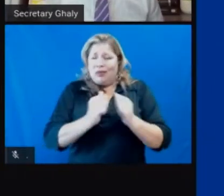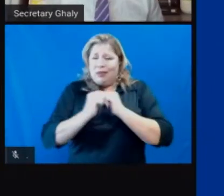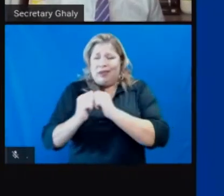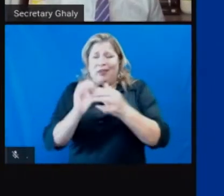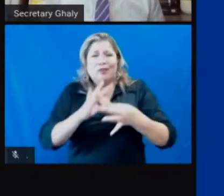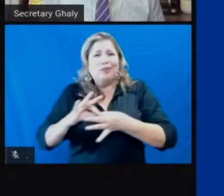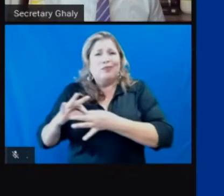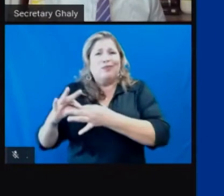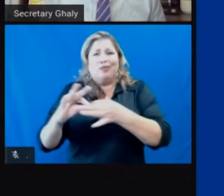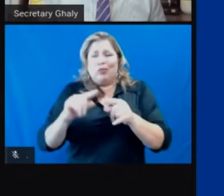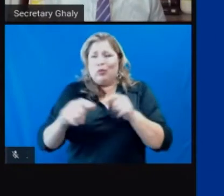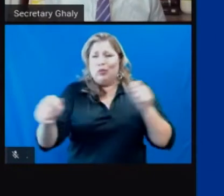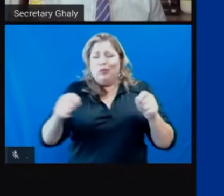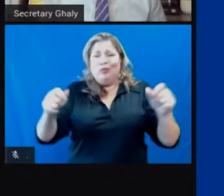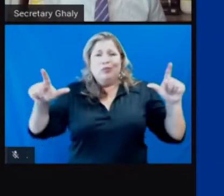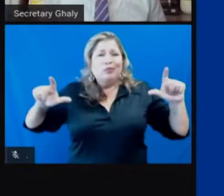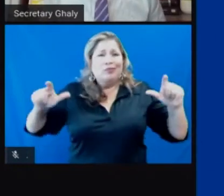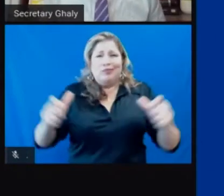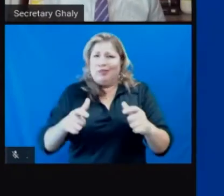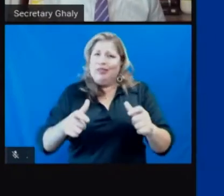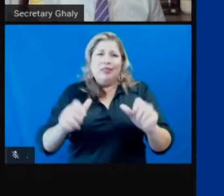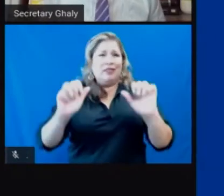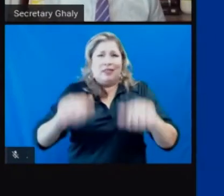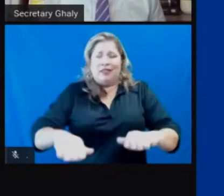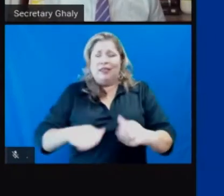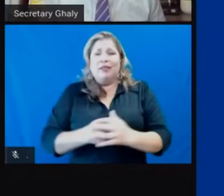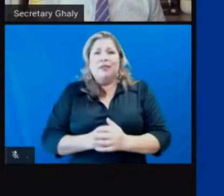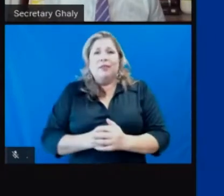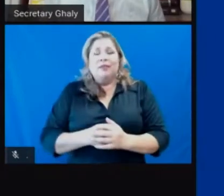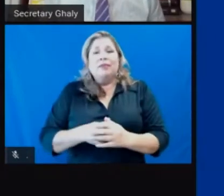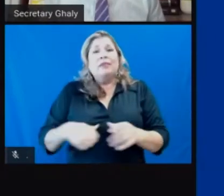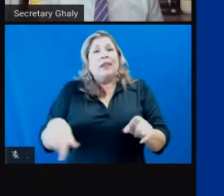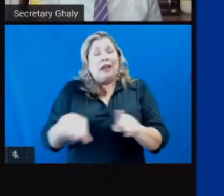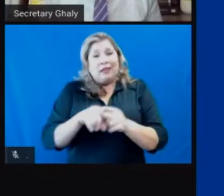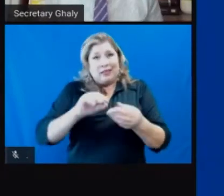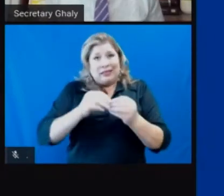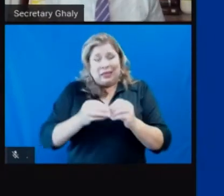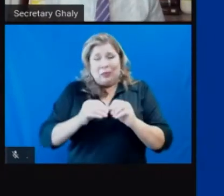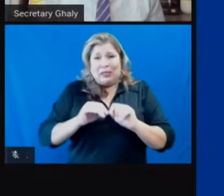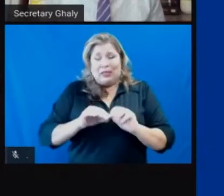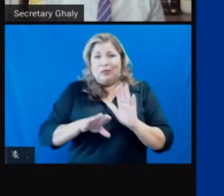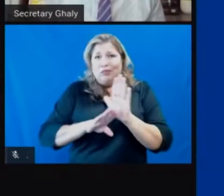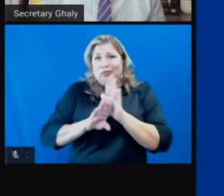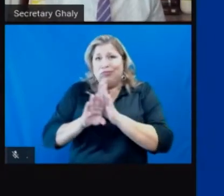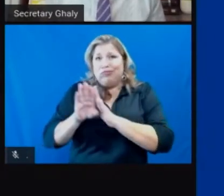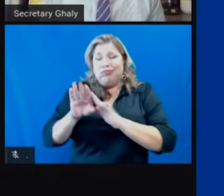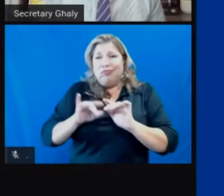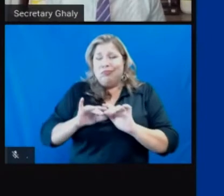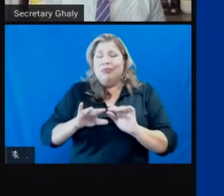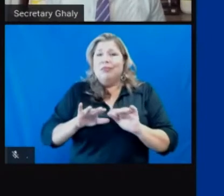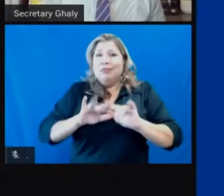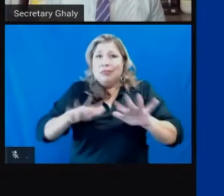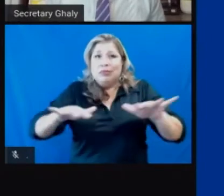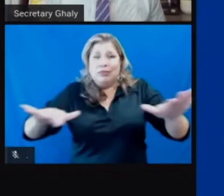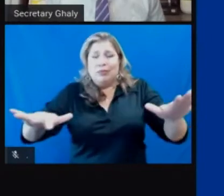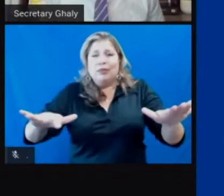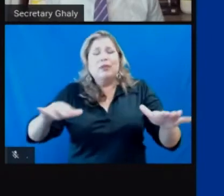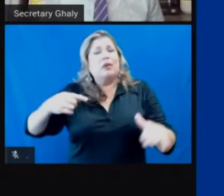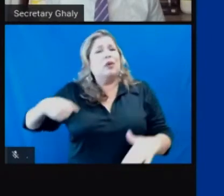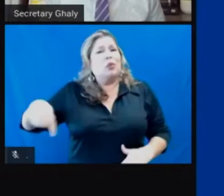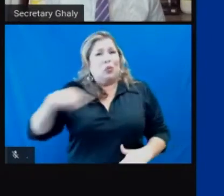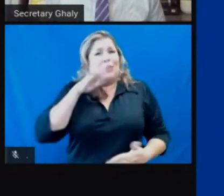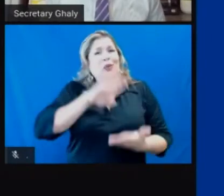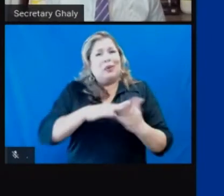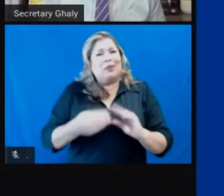but not the only step. And as the rate of transmission gets stronger, I think we will too. And I